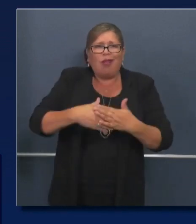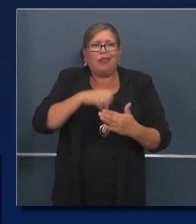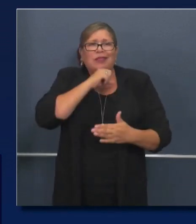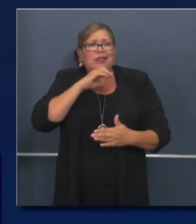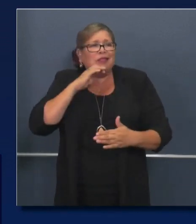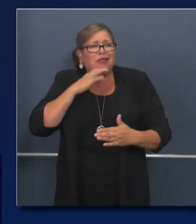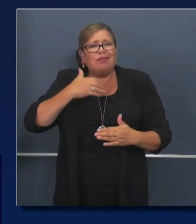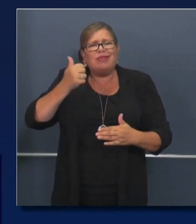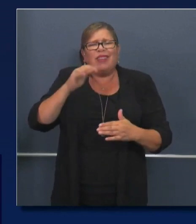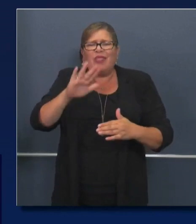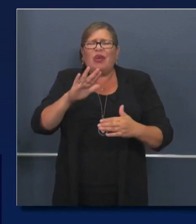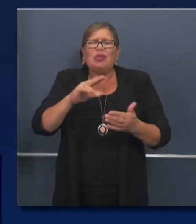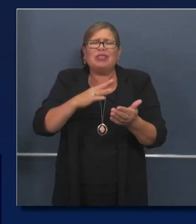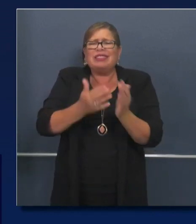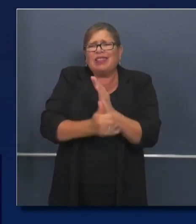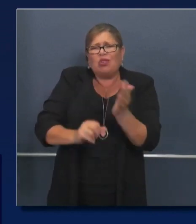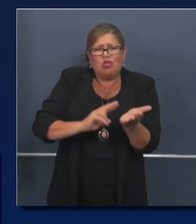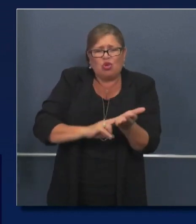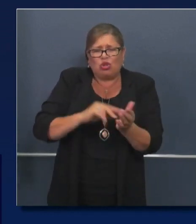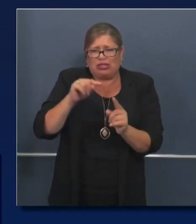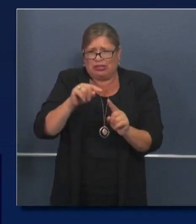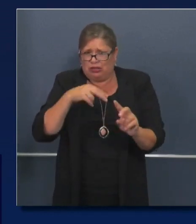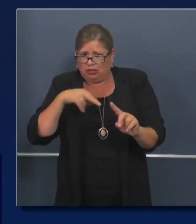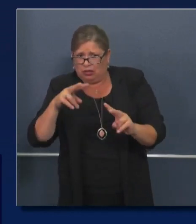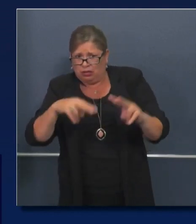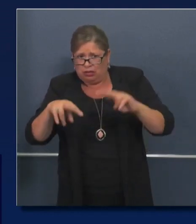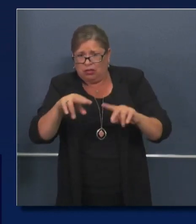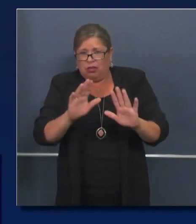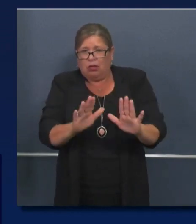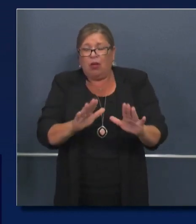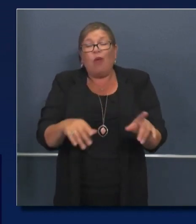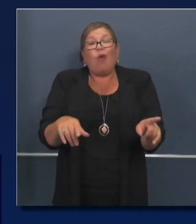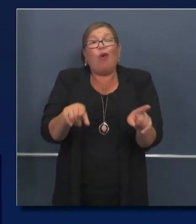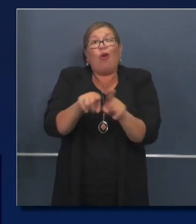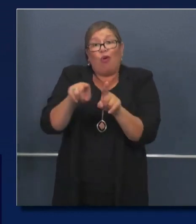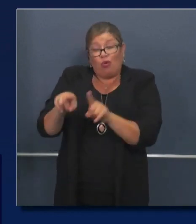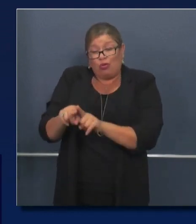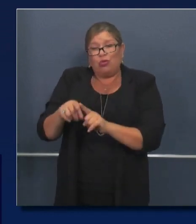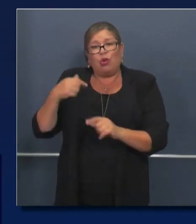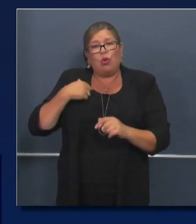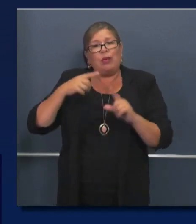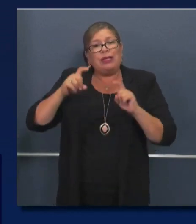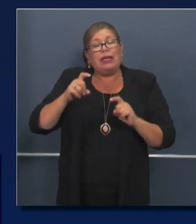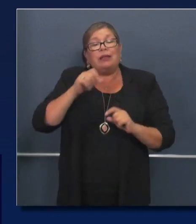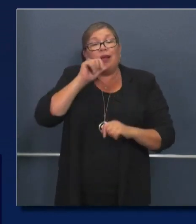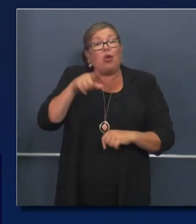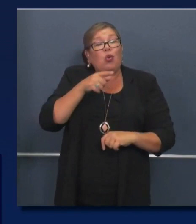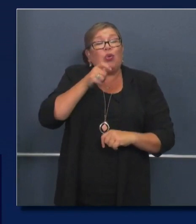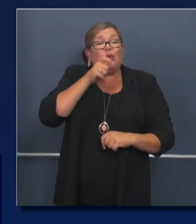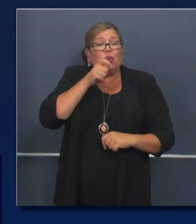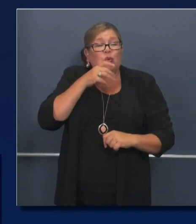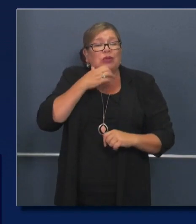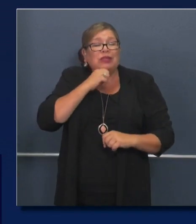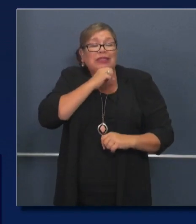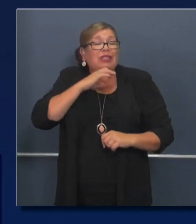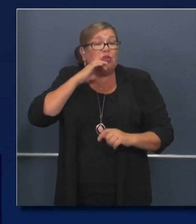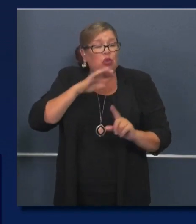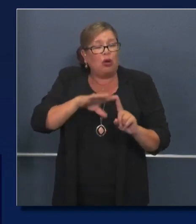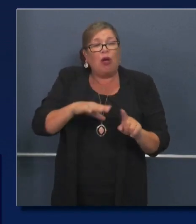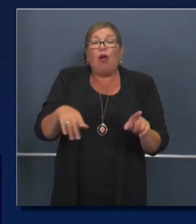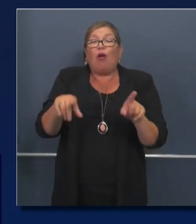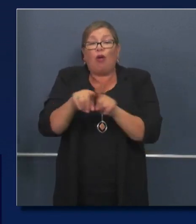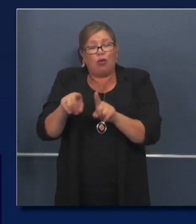essential workers and that healthcare workforce in Los Angeles County, in those skilled nursing facilities, and the impact on brown and